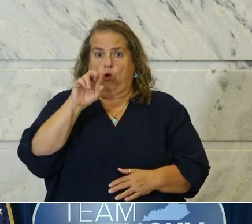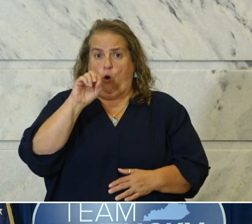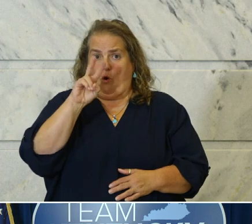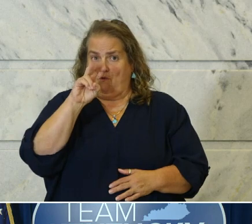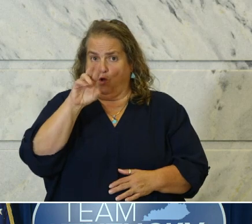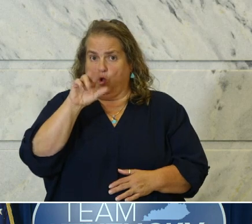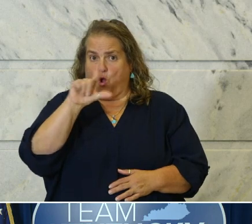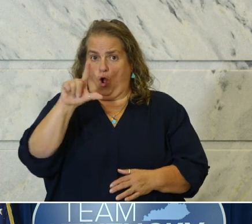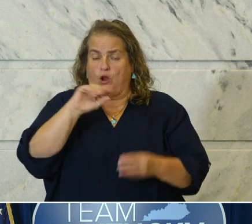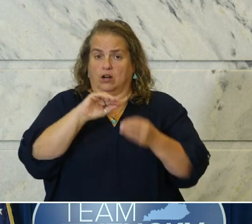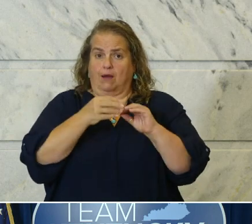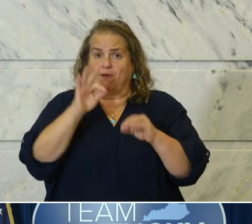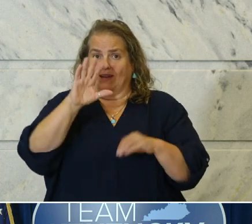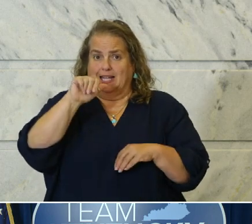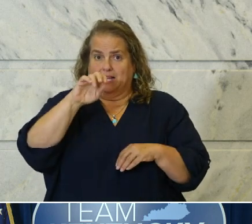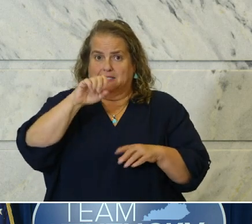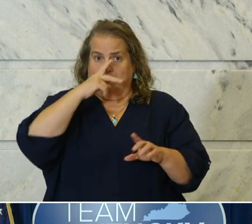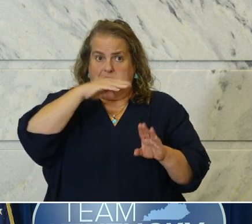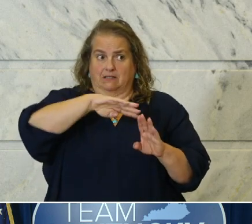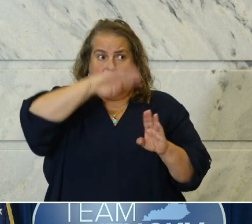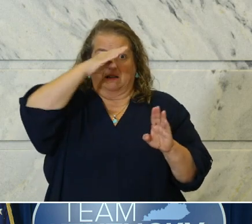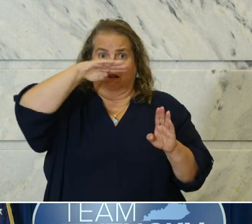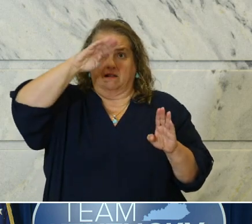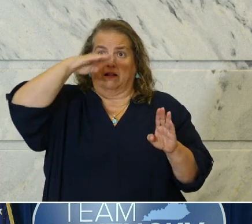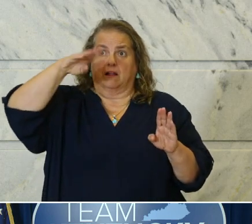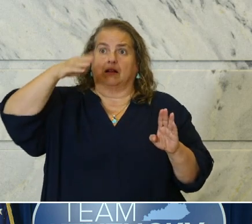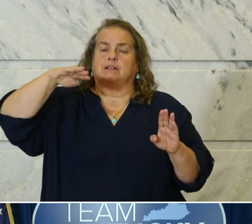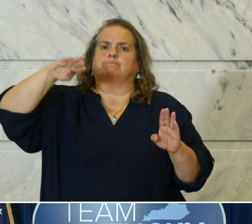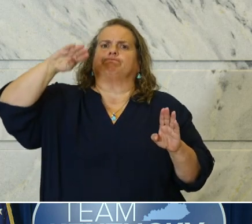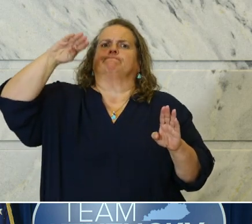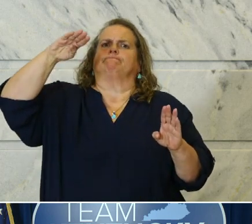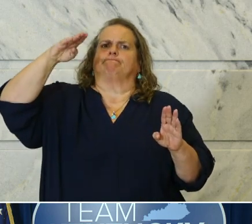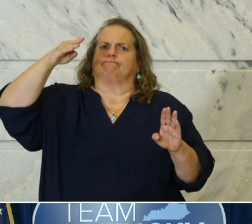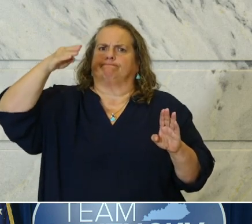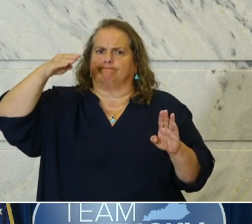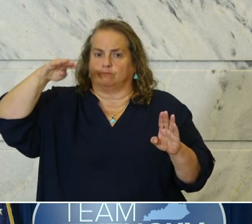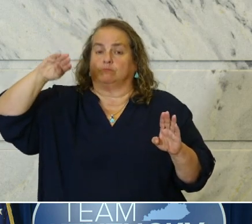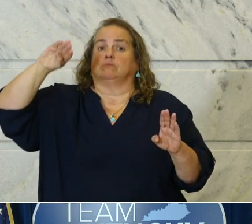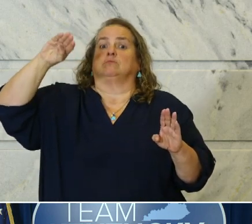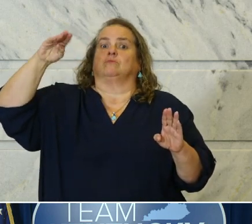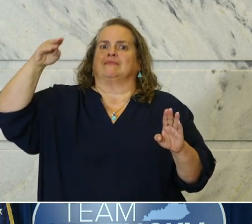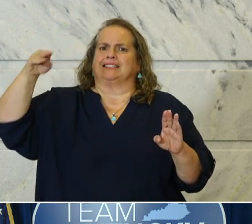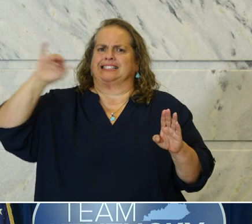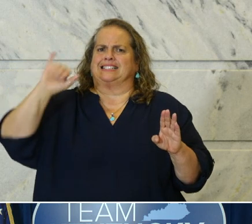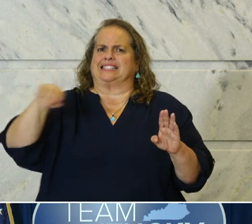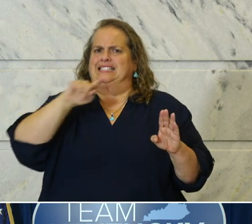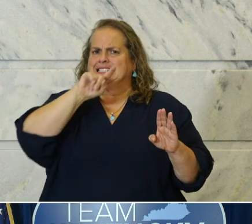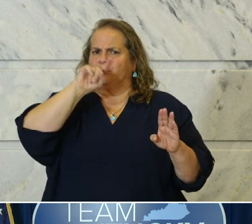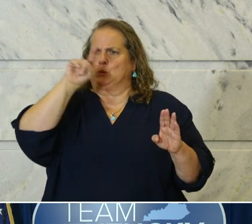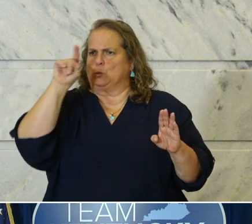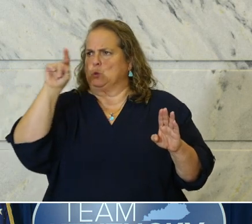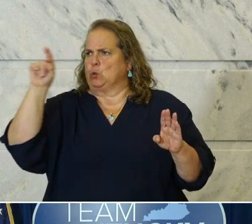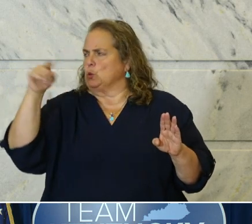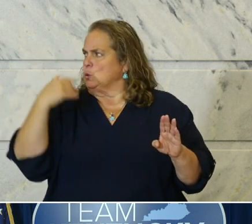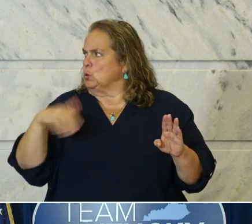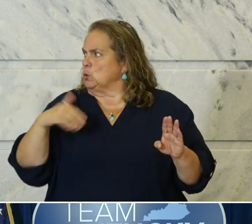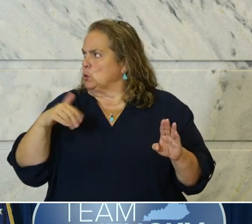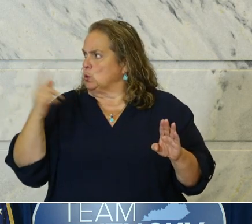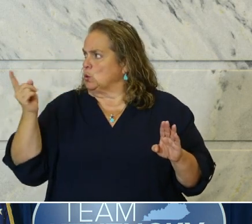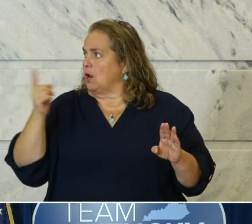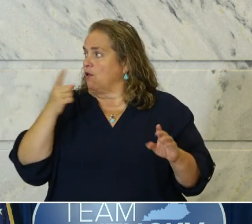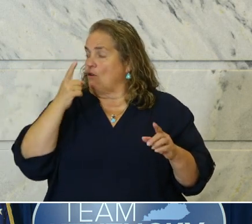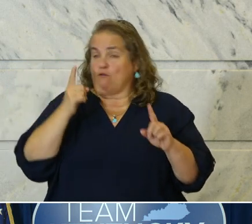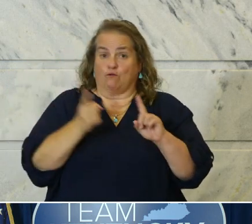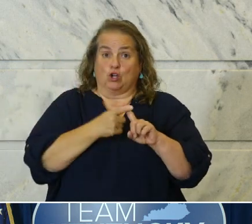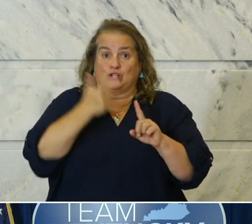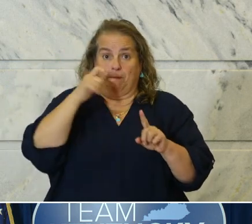cases that at least since we hit that first big jump, that we have stayed, either relatively